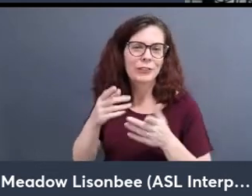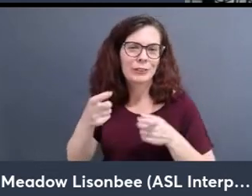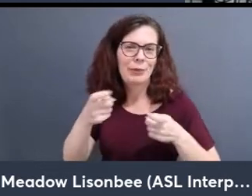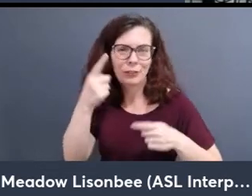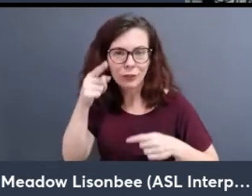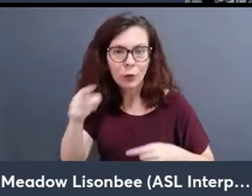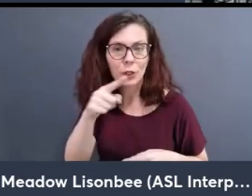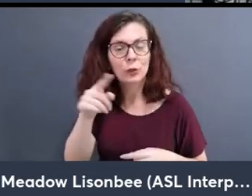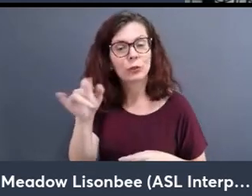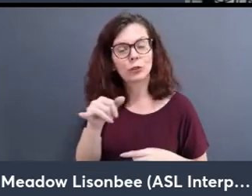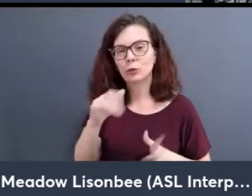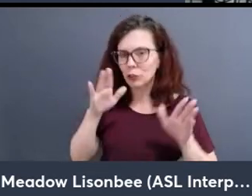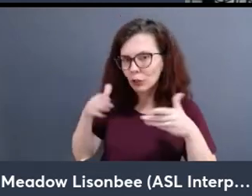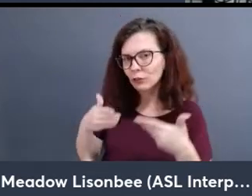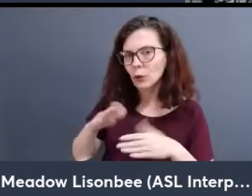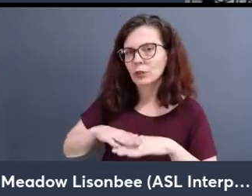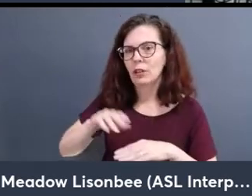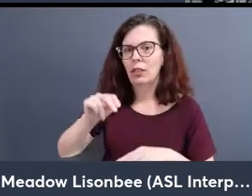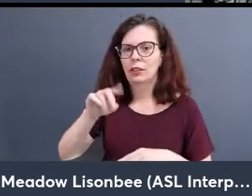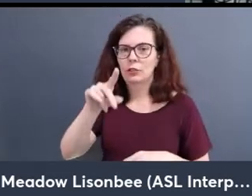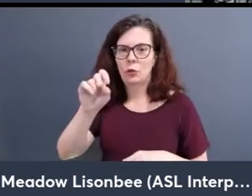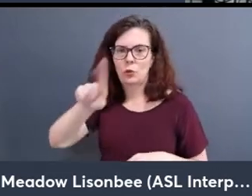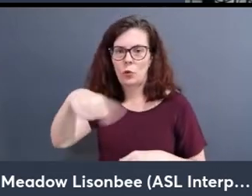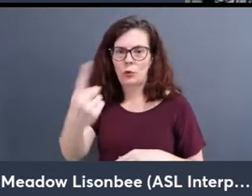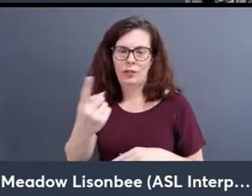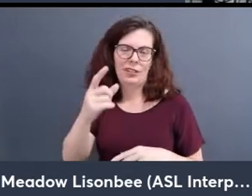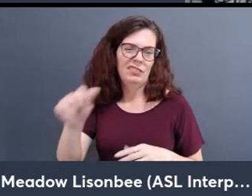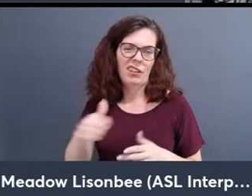now you're just focusing on that node, and that's it, nothing else there.